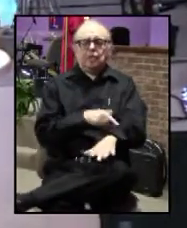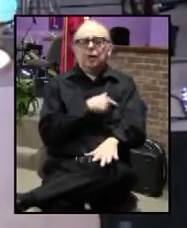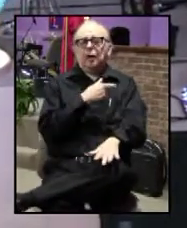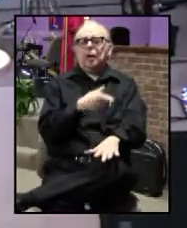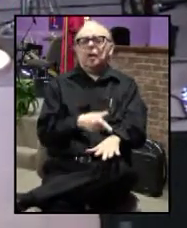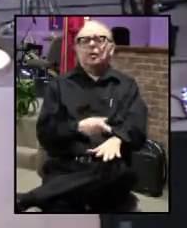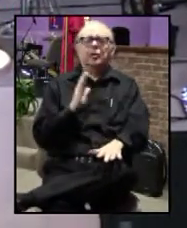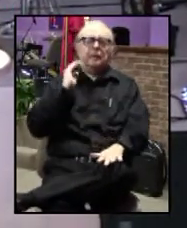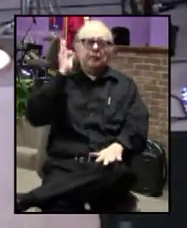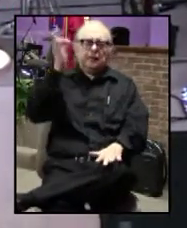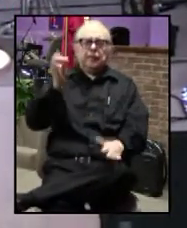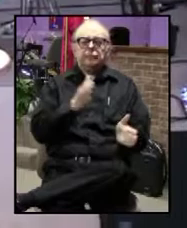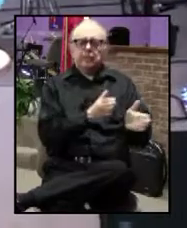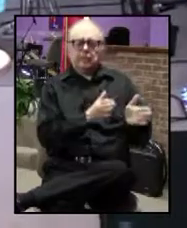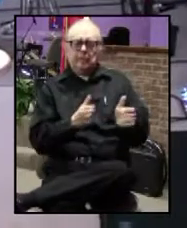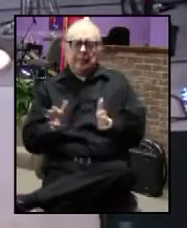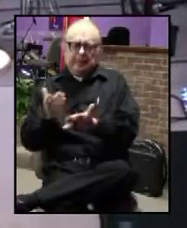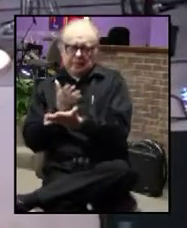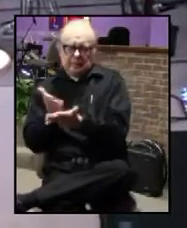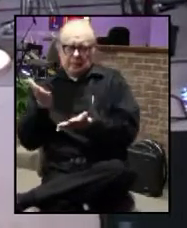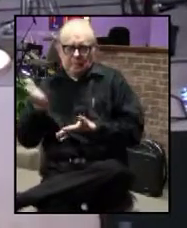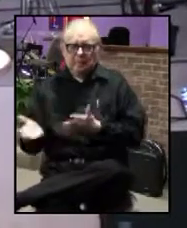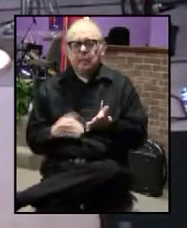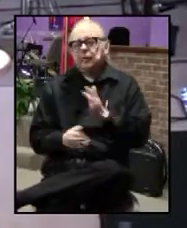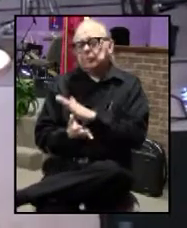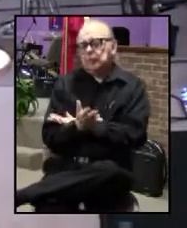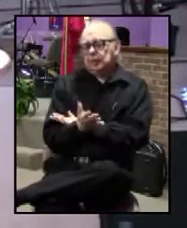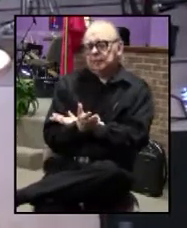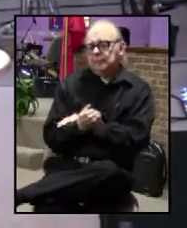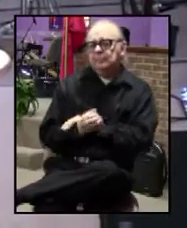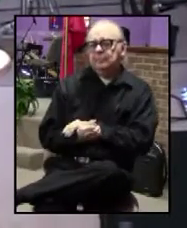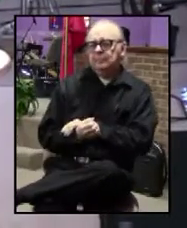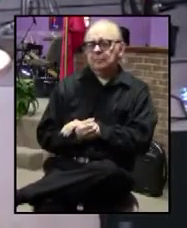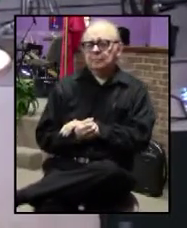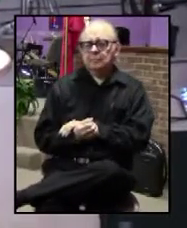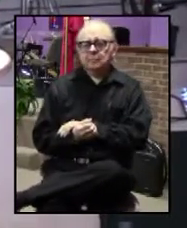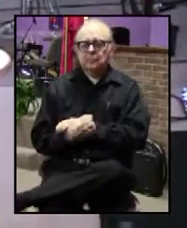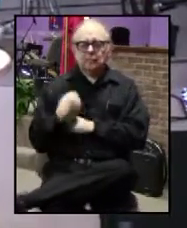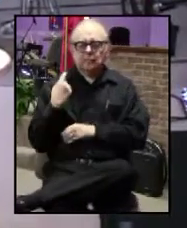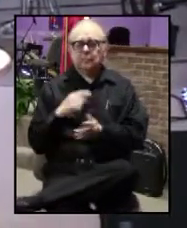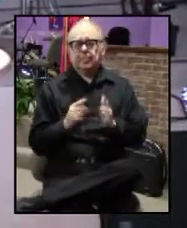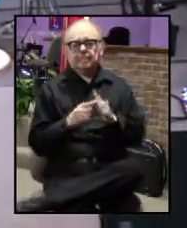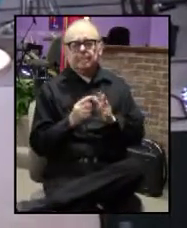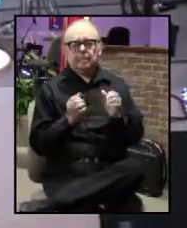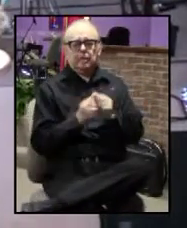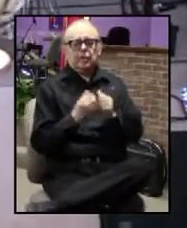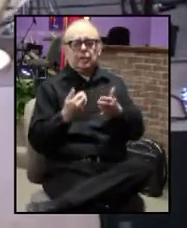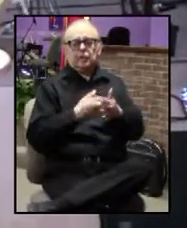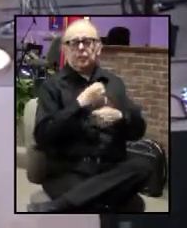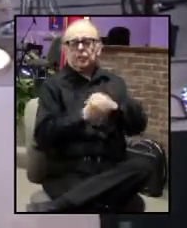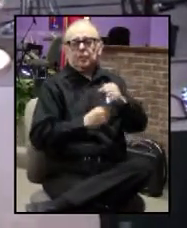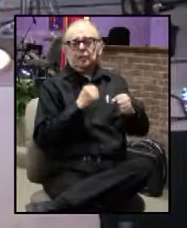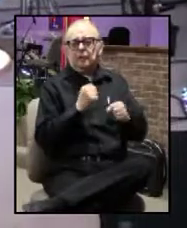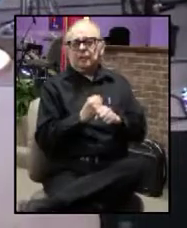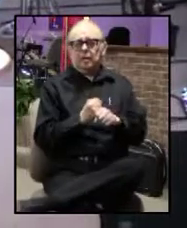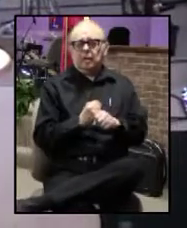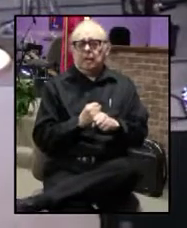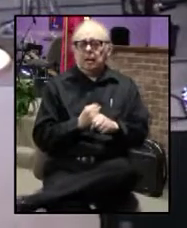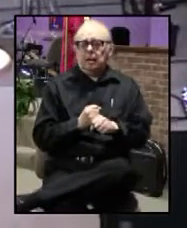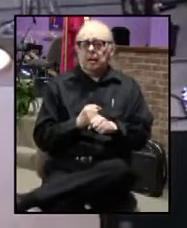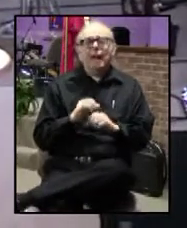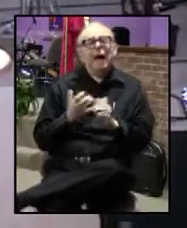planning and things that were there. So this morning, we're going to start off the new year